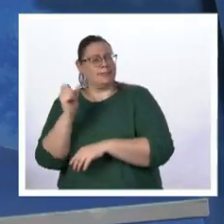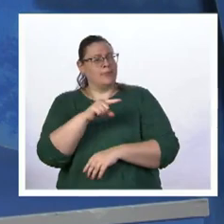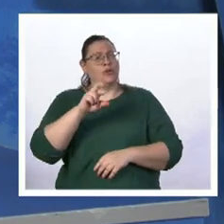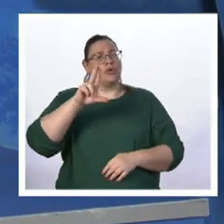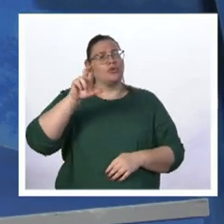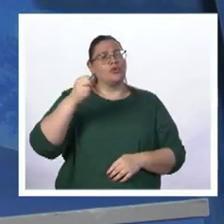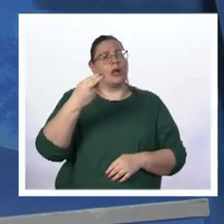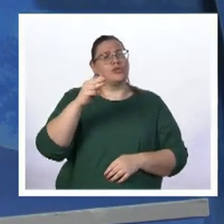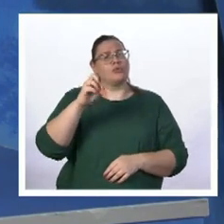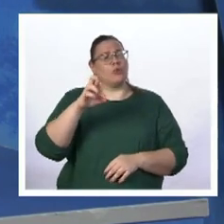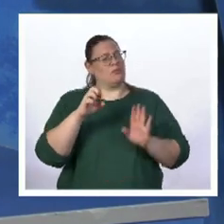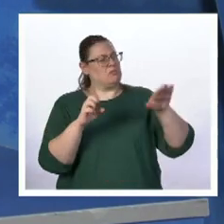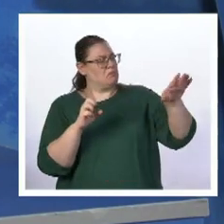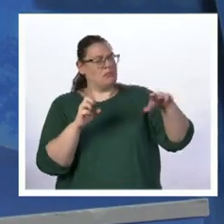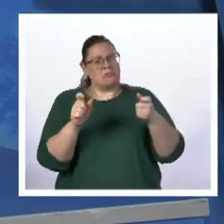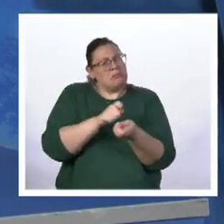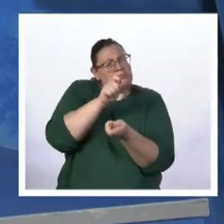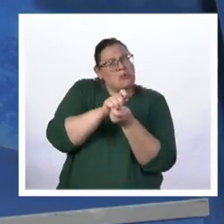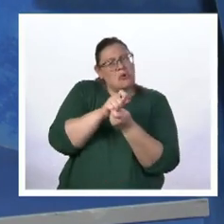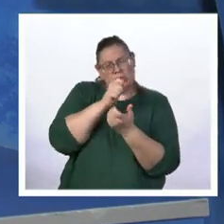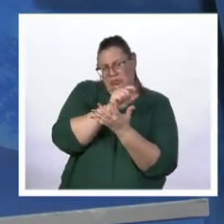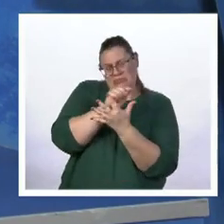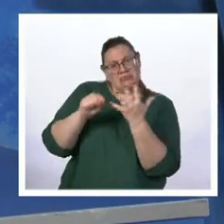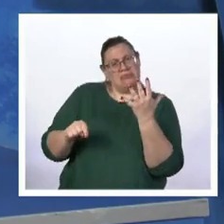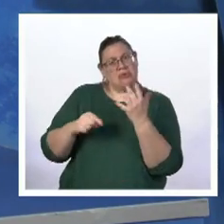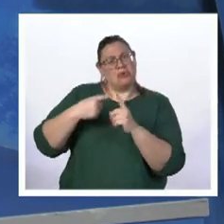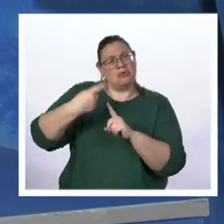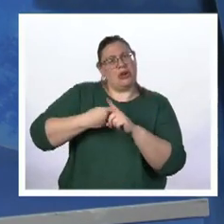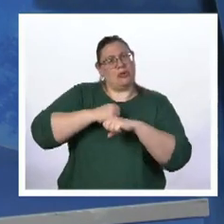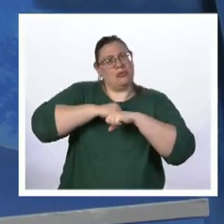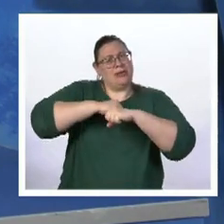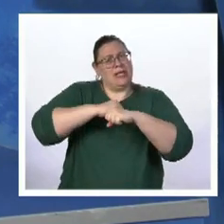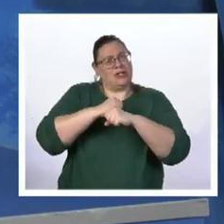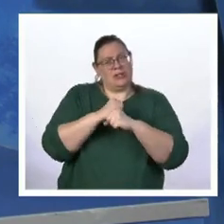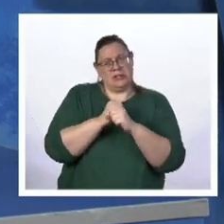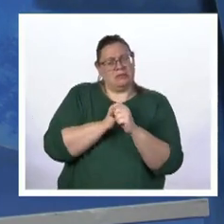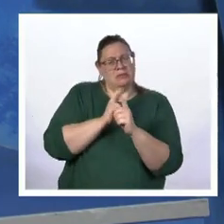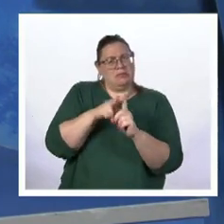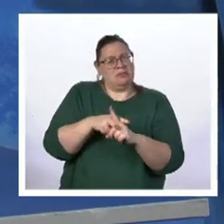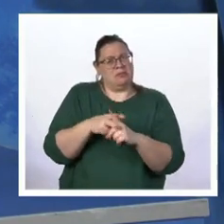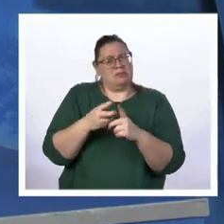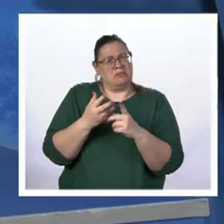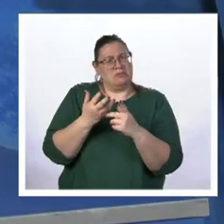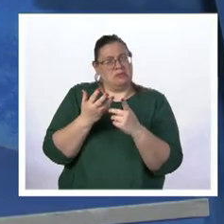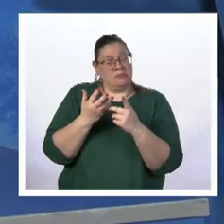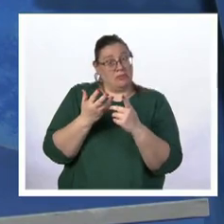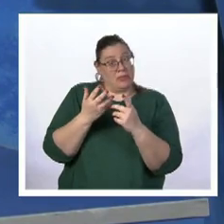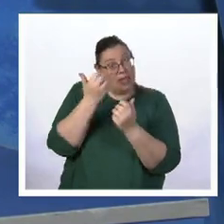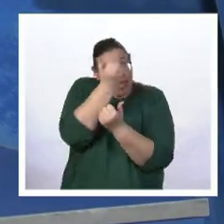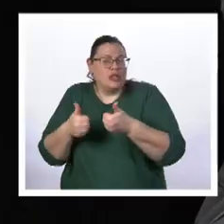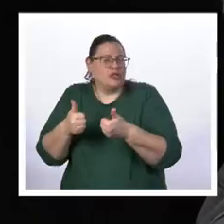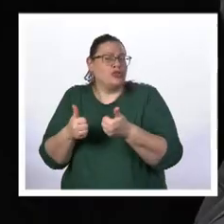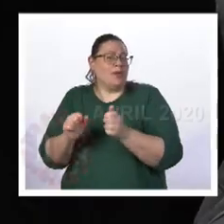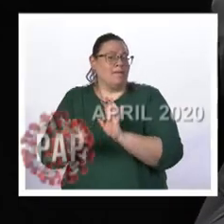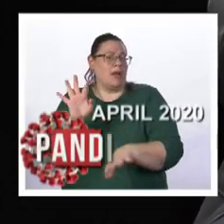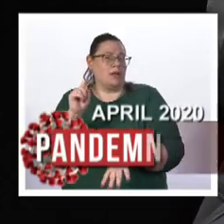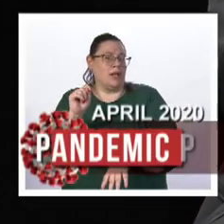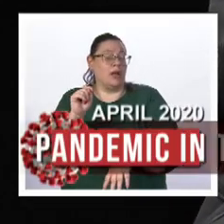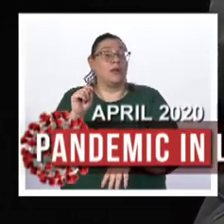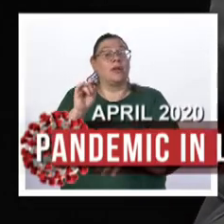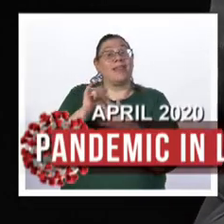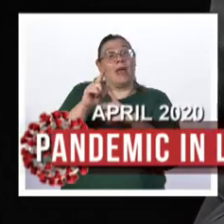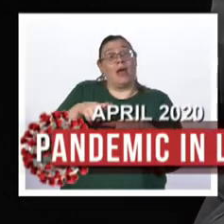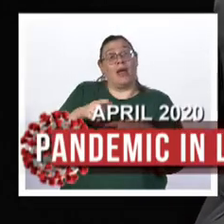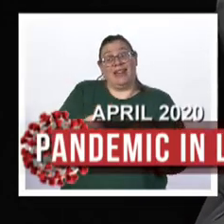exactly who specifically do all these renter protections apply? Everyone across the board? The